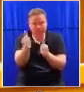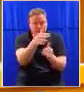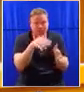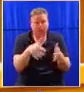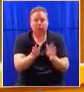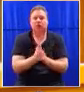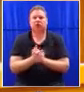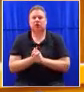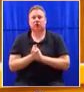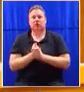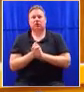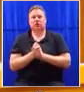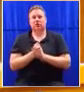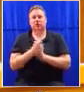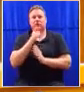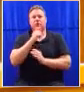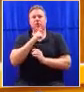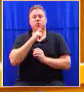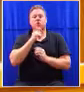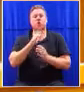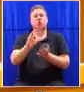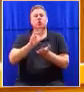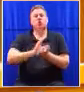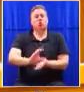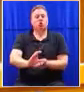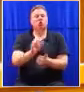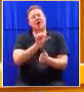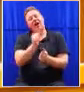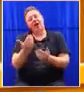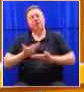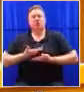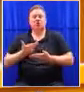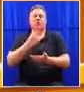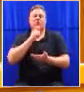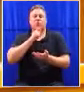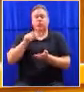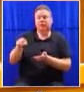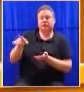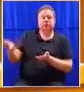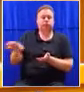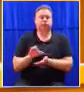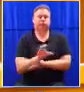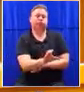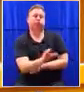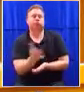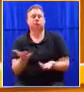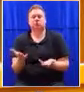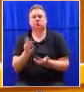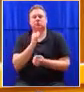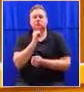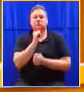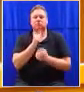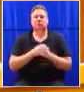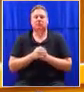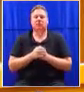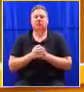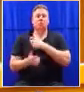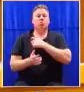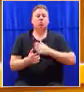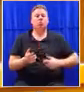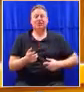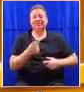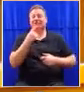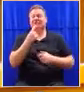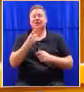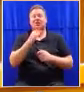existing conditional grants meant for other services. The President has repeatedly stated that money should not be an